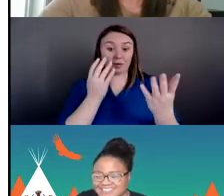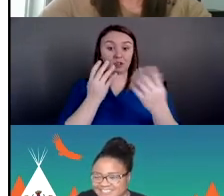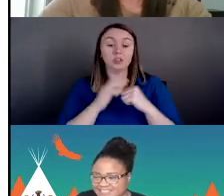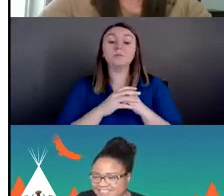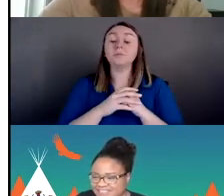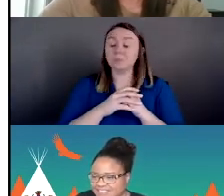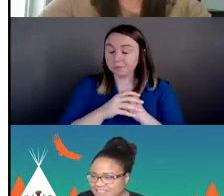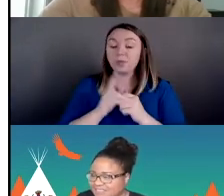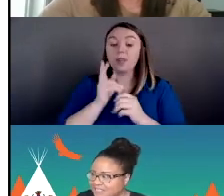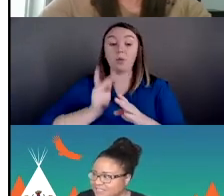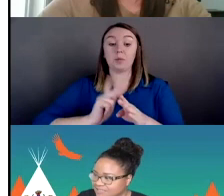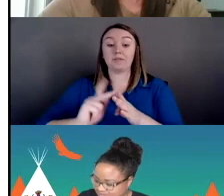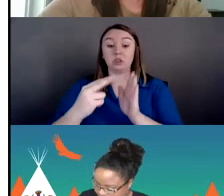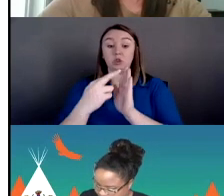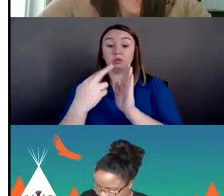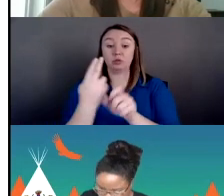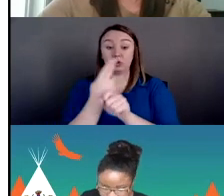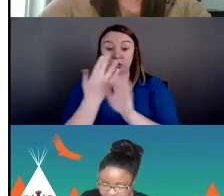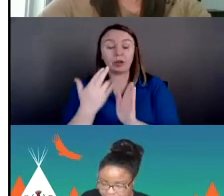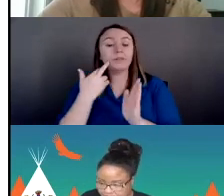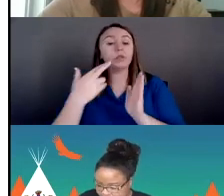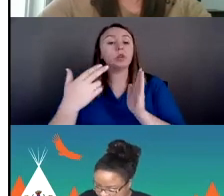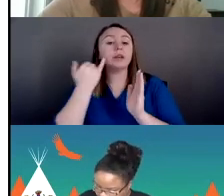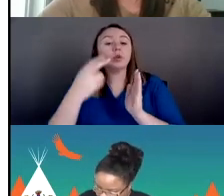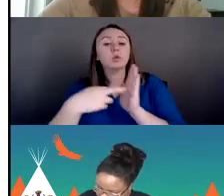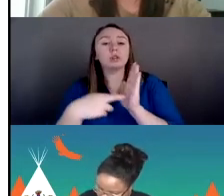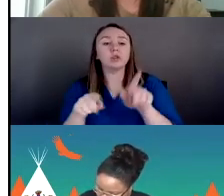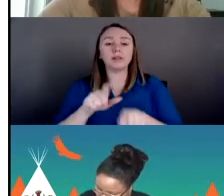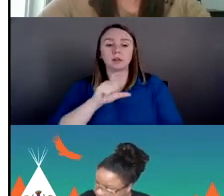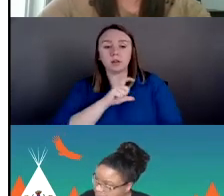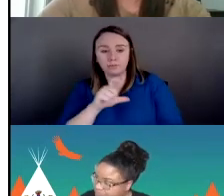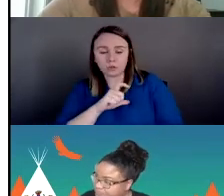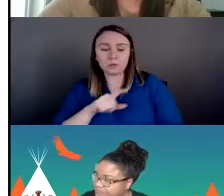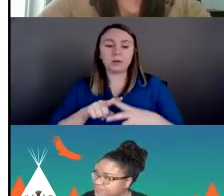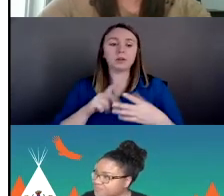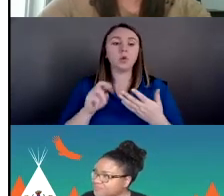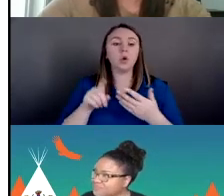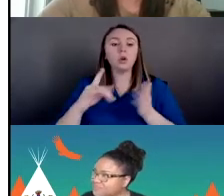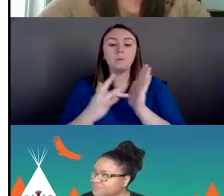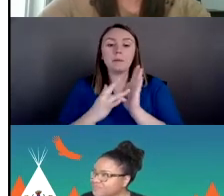users, if you register as a law enforcement officer, or if you're with the medical examiner's